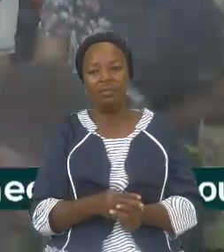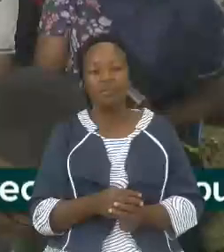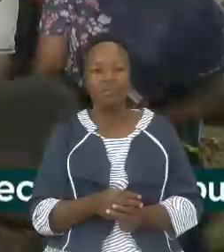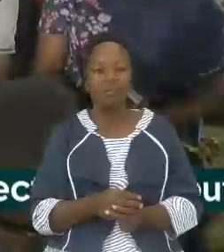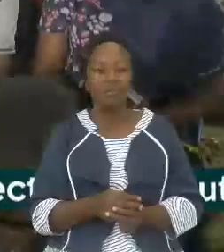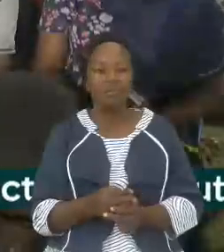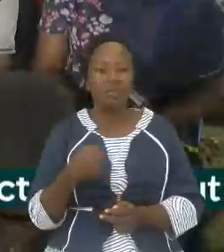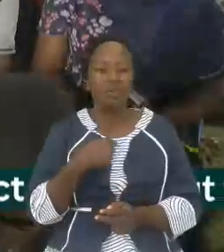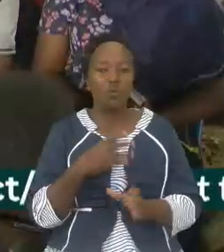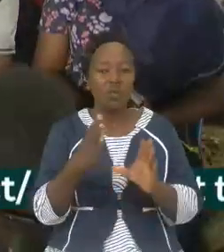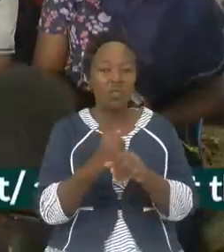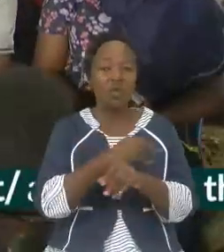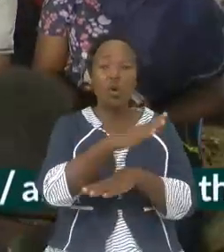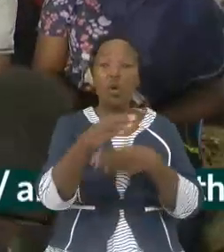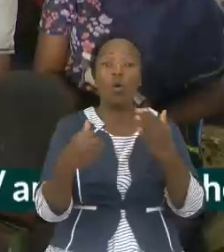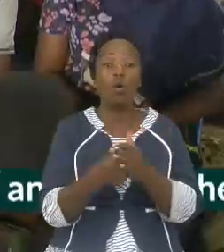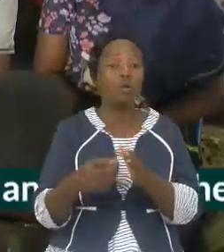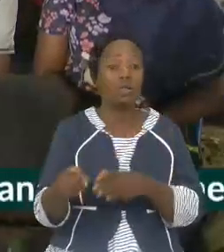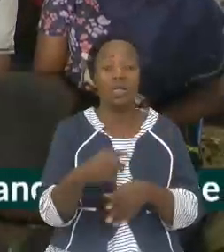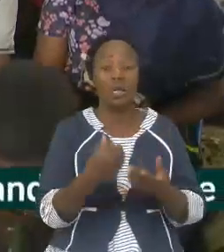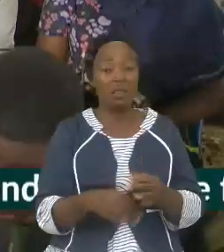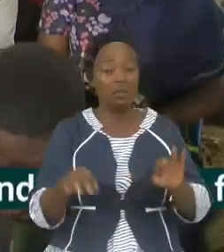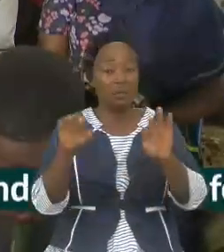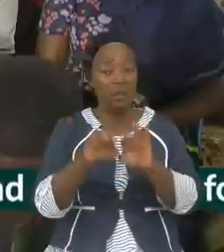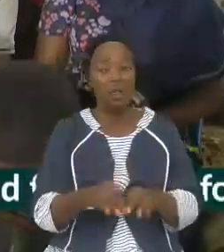We take all their necessary information,